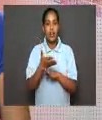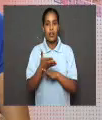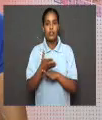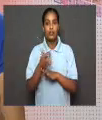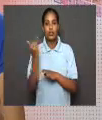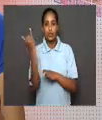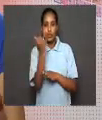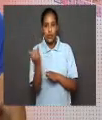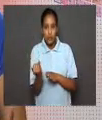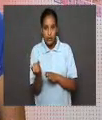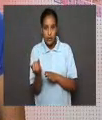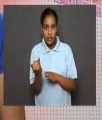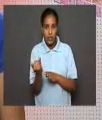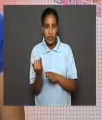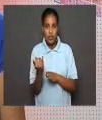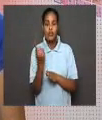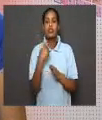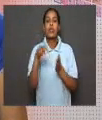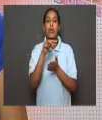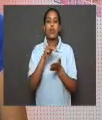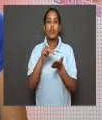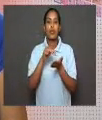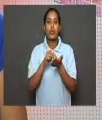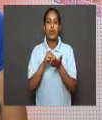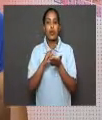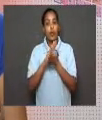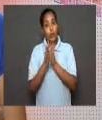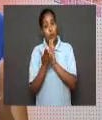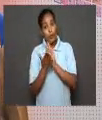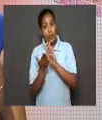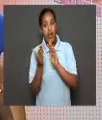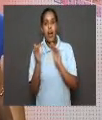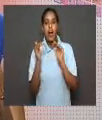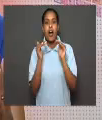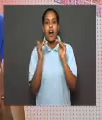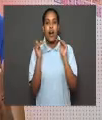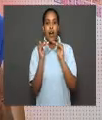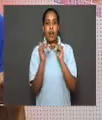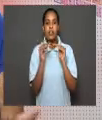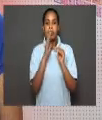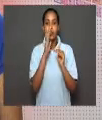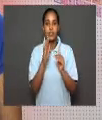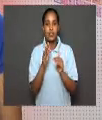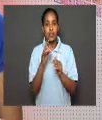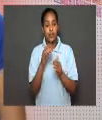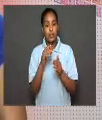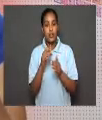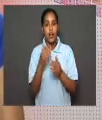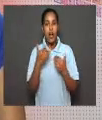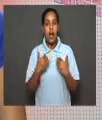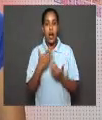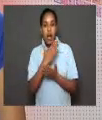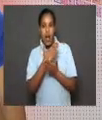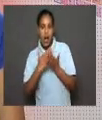the geometrical symmetry of the molecule will be uneven, and it